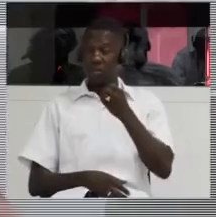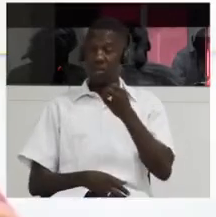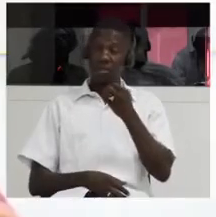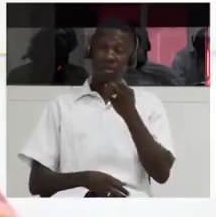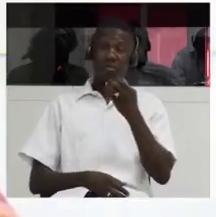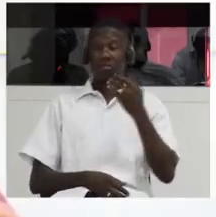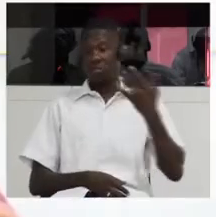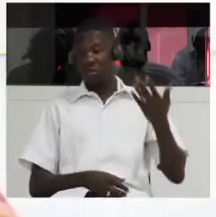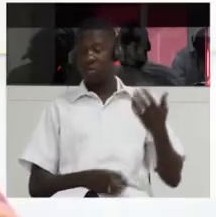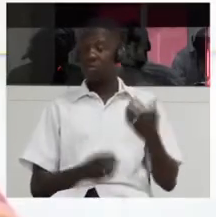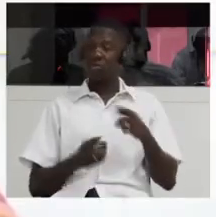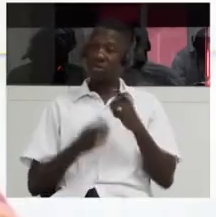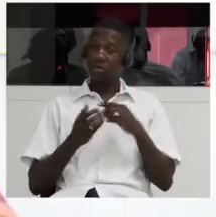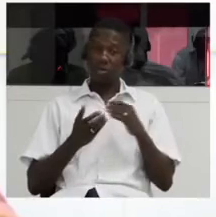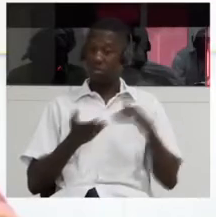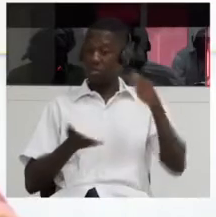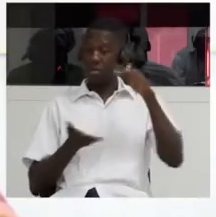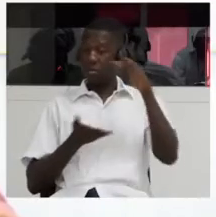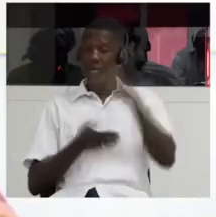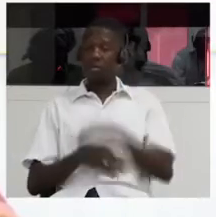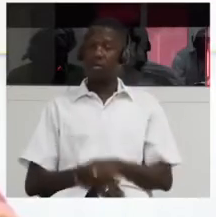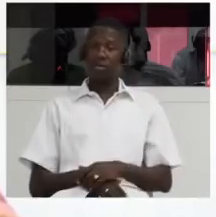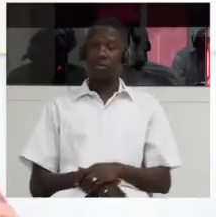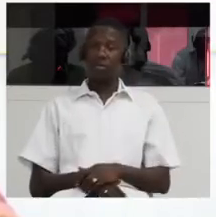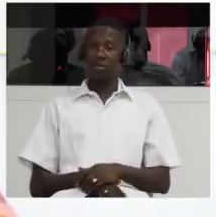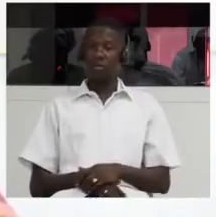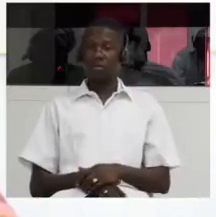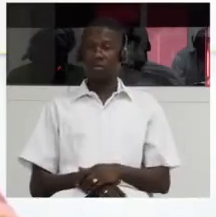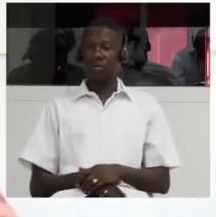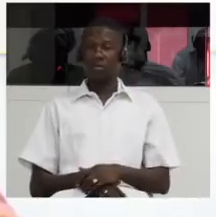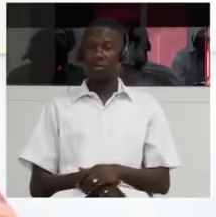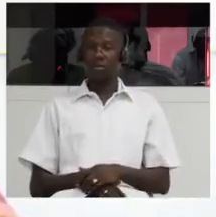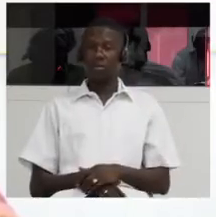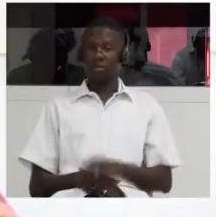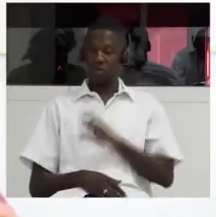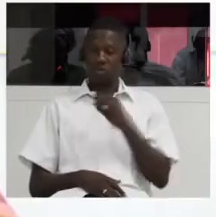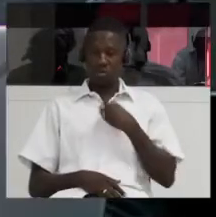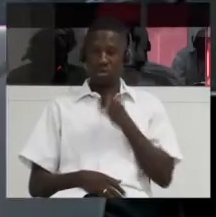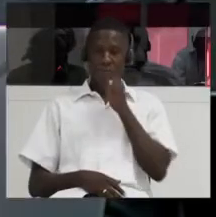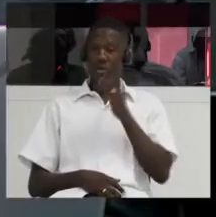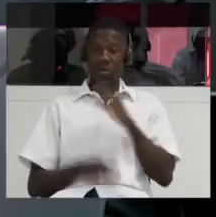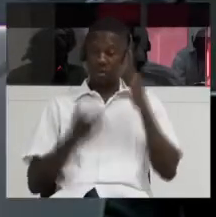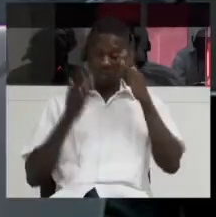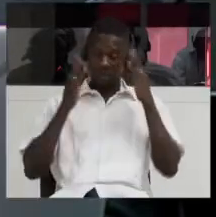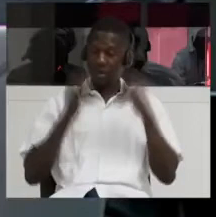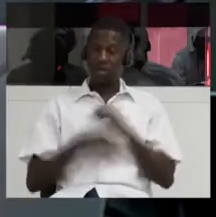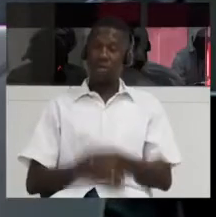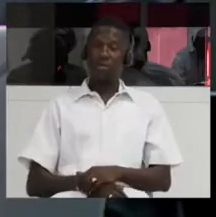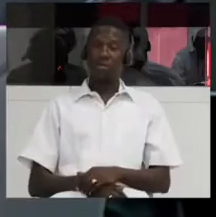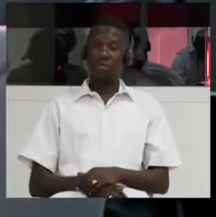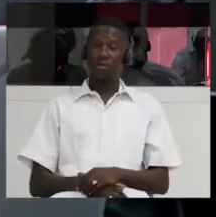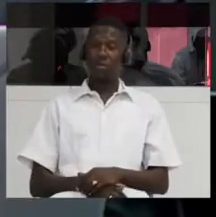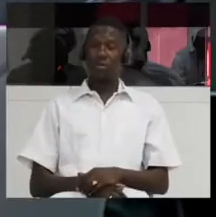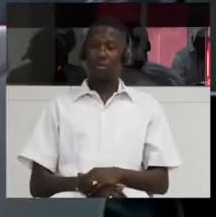it? No. I'm not exaggerating. Okay, so your estimate is that there were